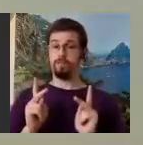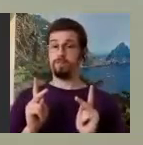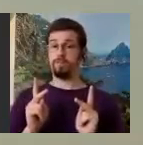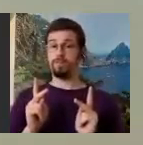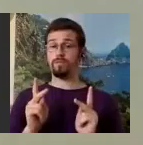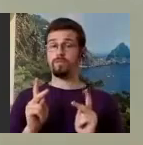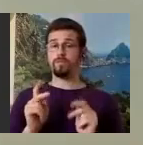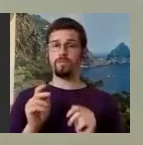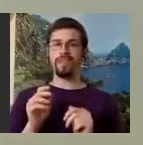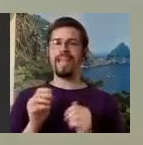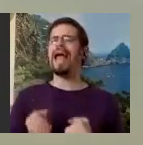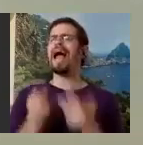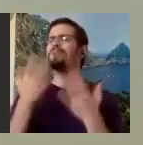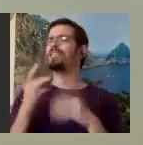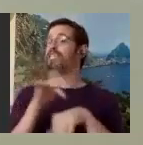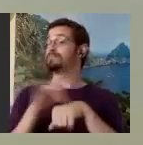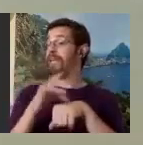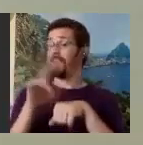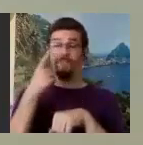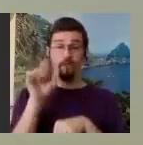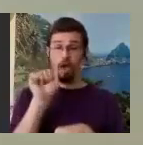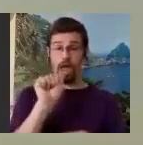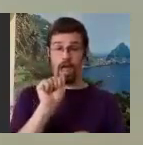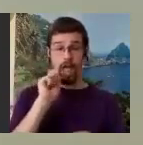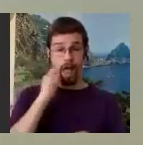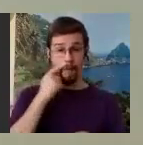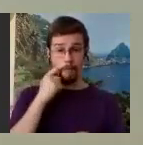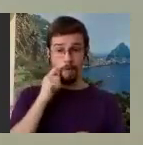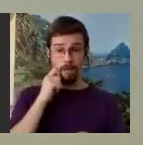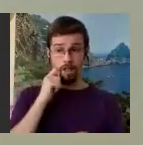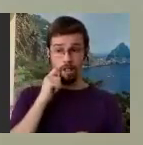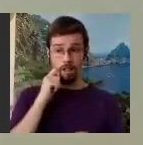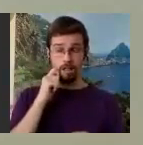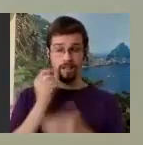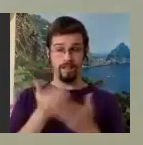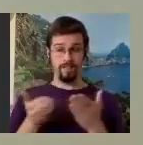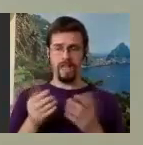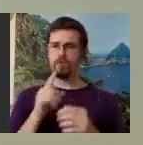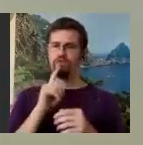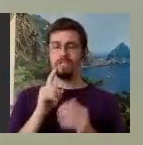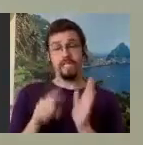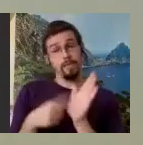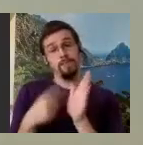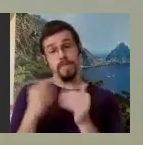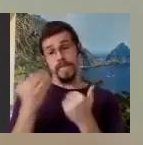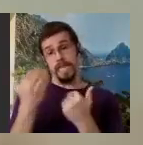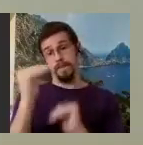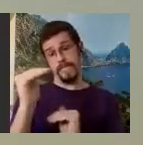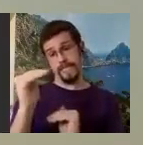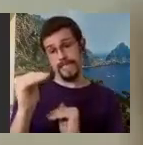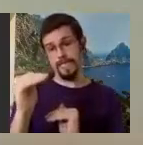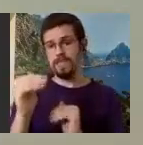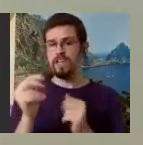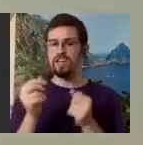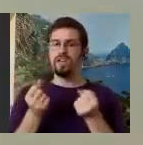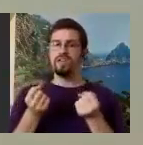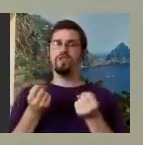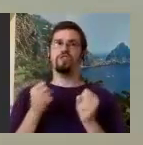problem when Jake Chasan and I were trying to develop the app. We noticed that some